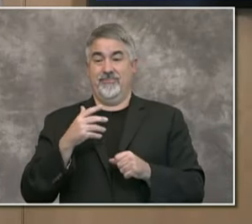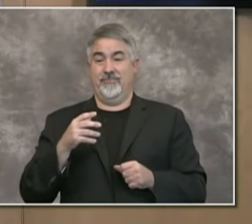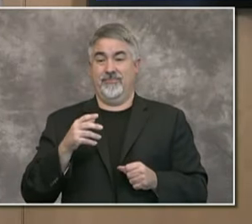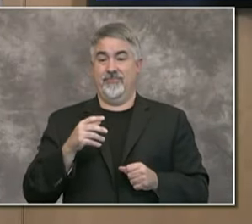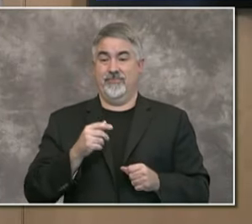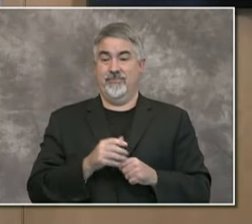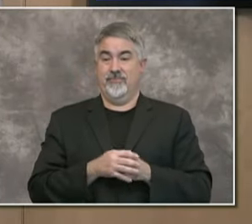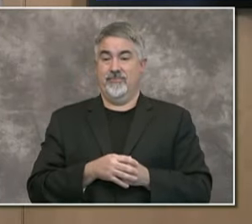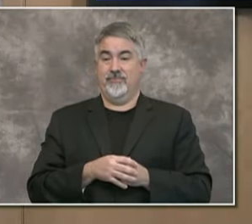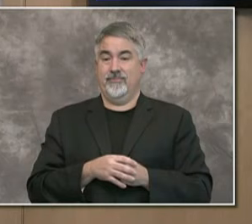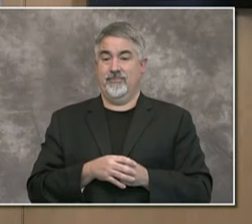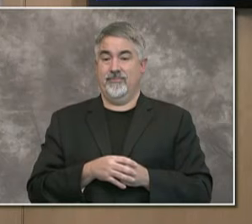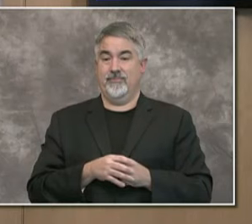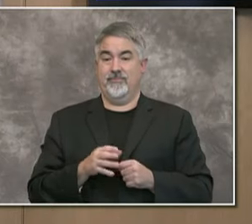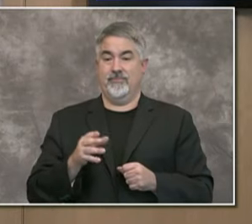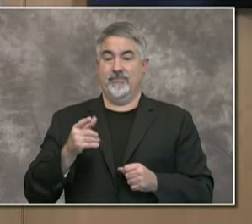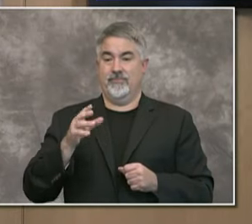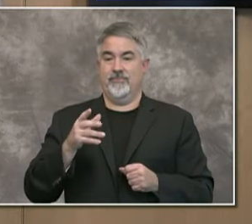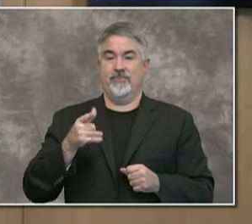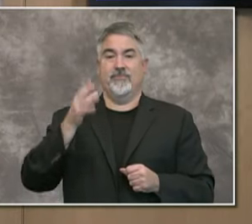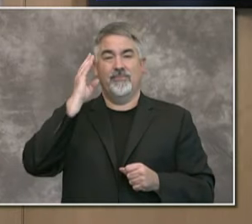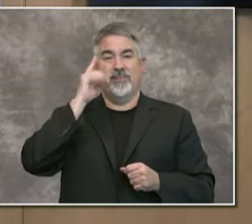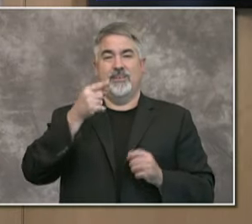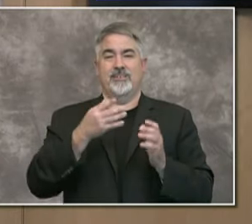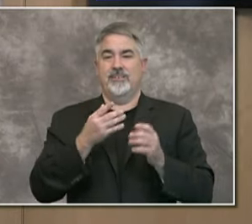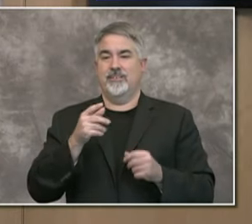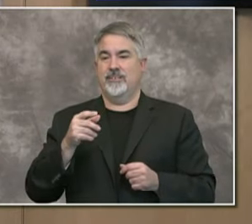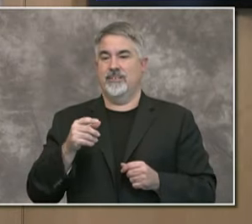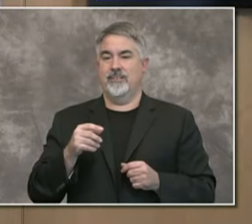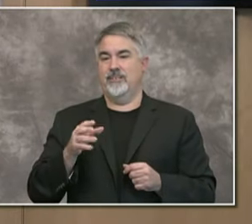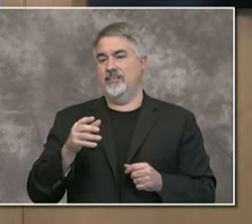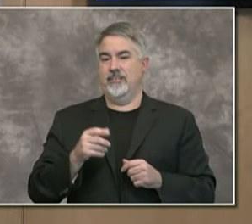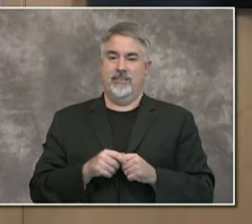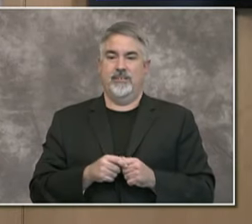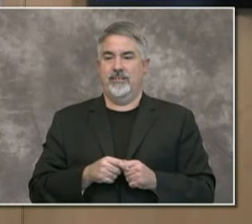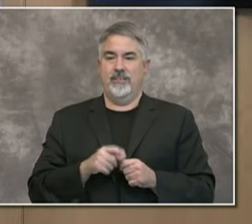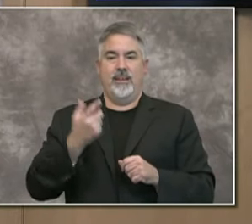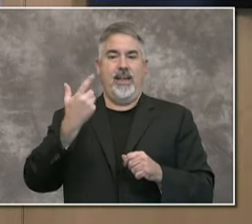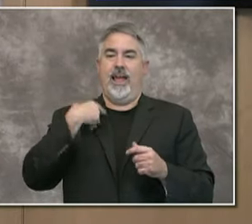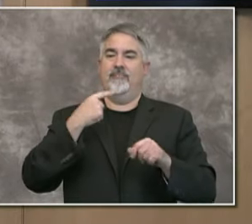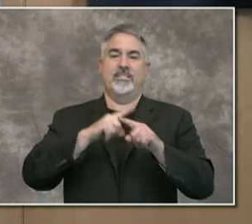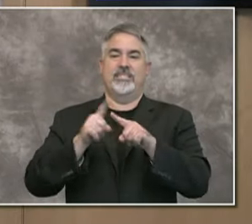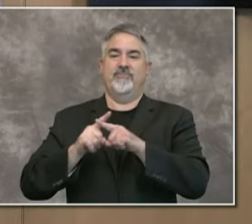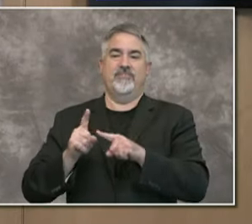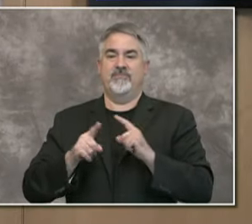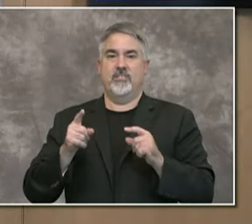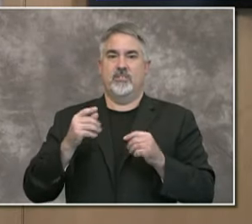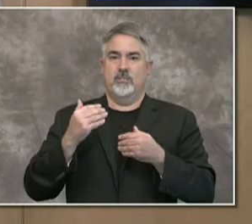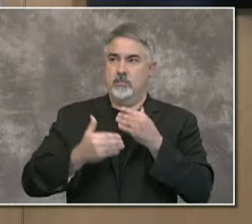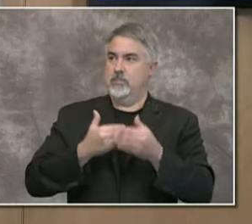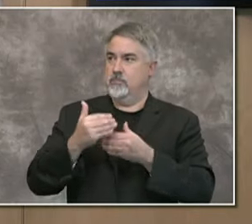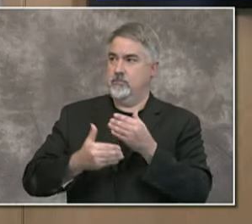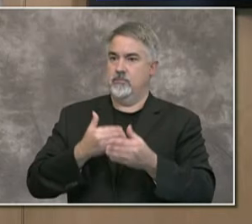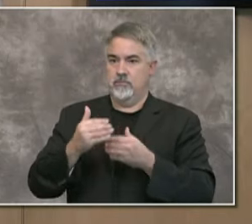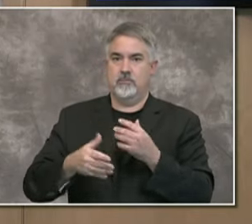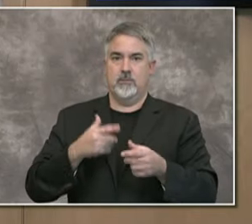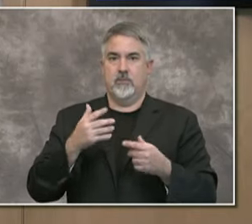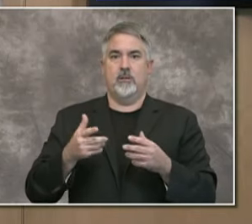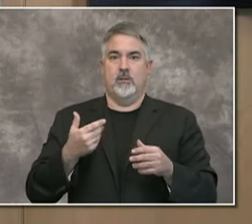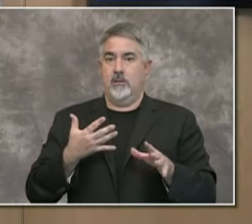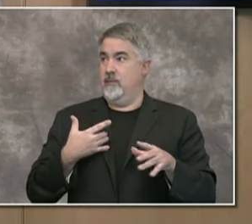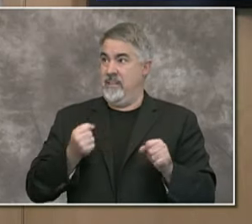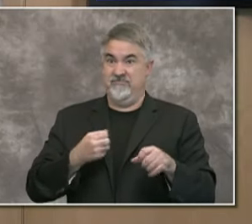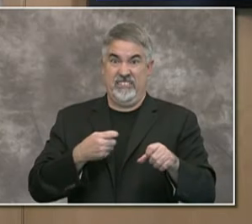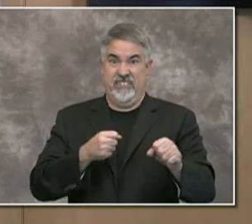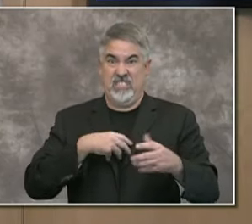whole series of steps, sometimes many steps in a day, sometimes many steps over many consecutive days. And I think that everyone should be prepared that when